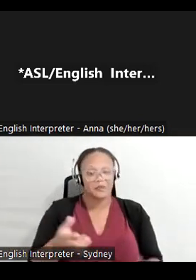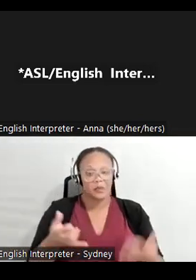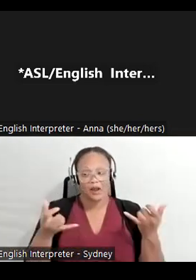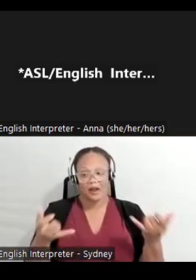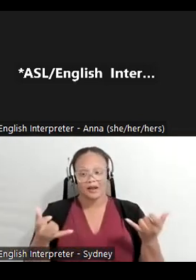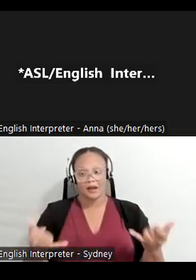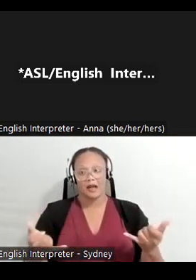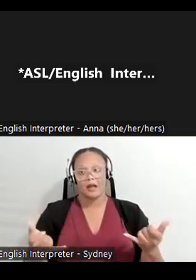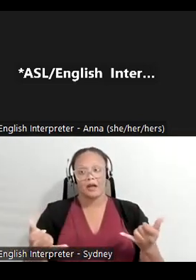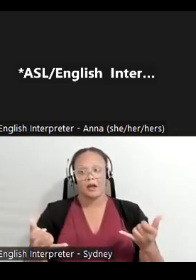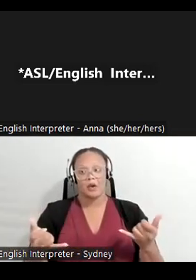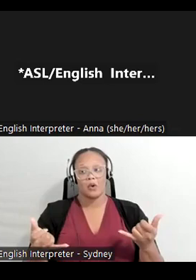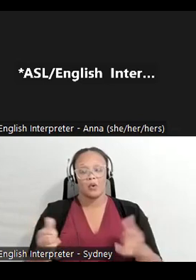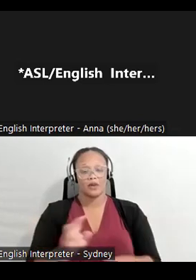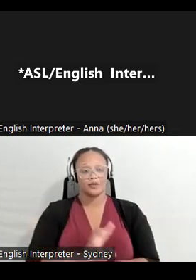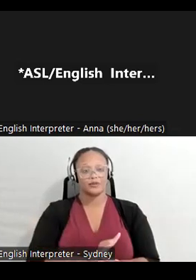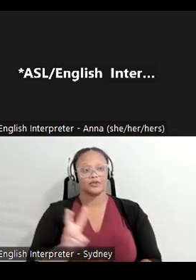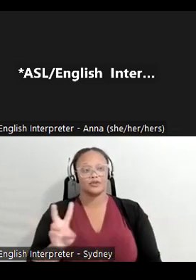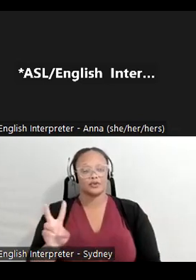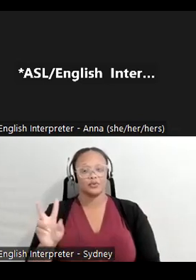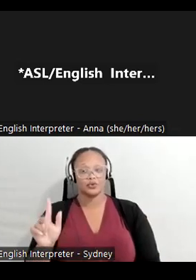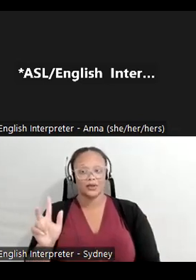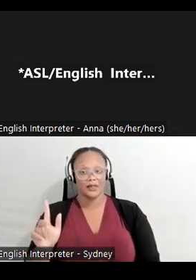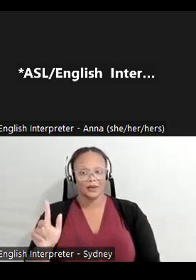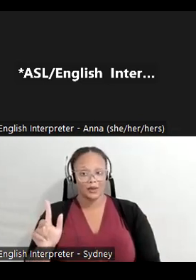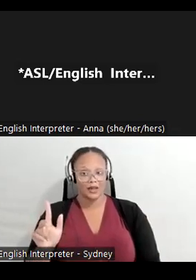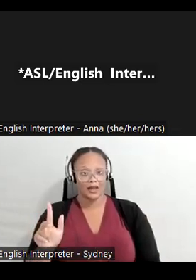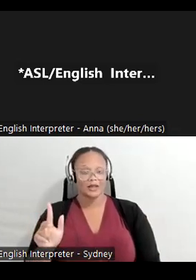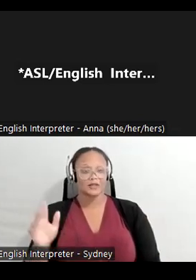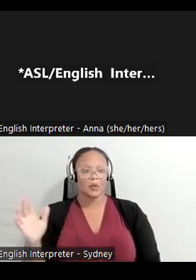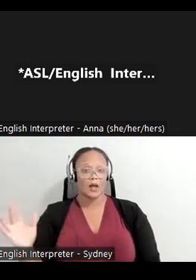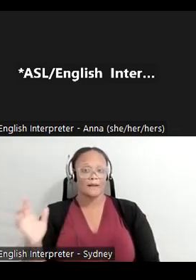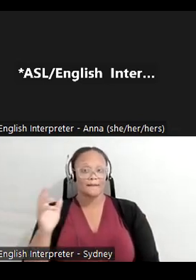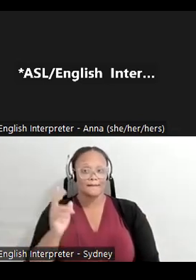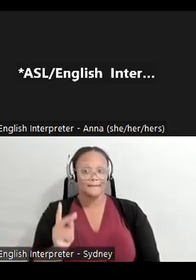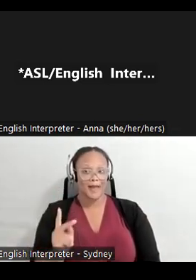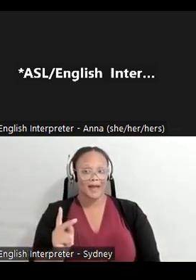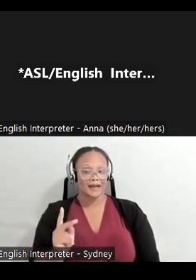minutes on my watch, it's 2:23. So we'll be back at